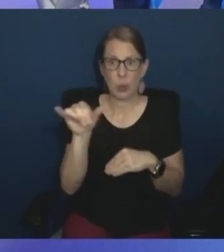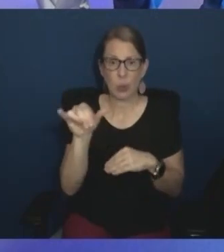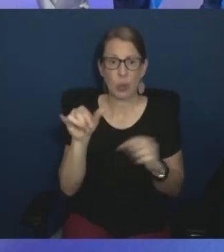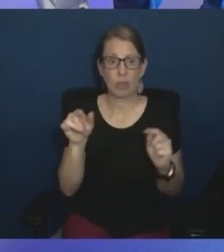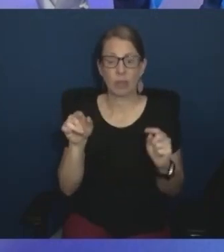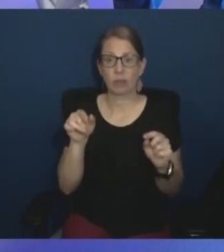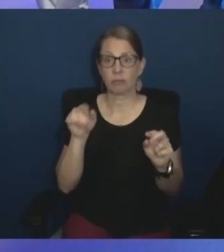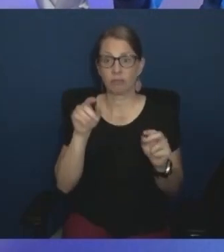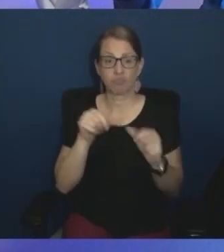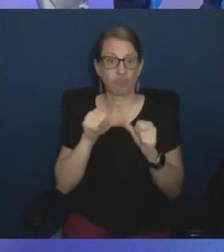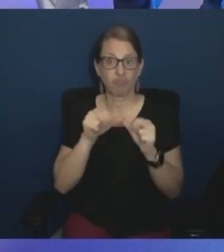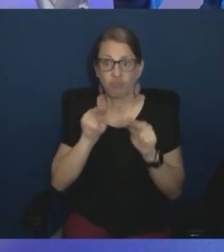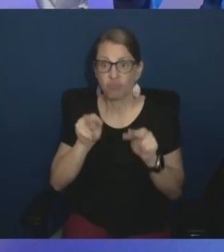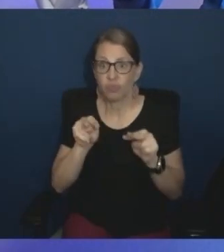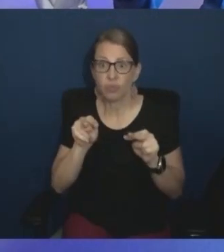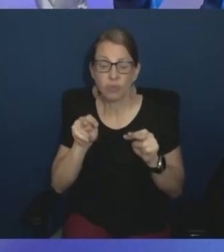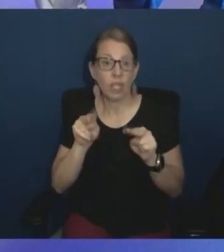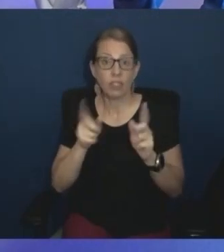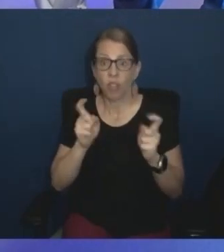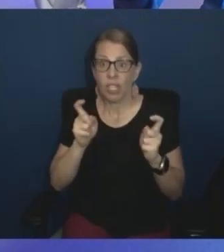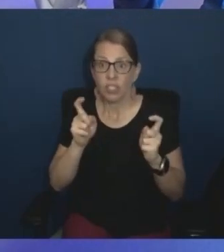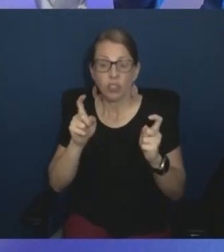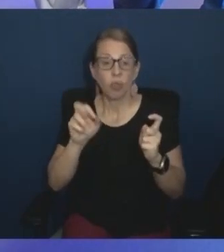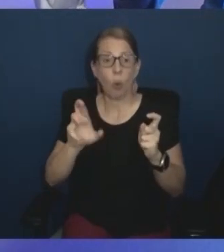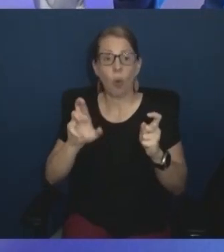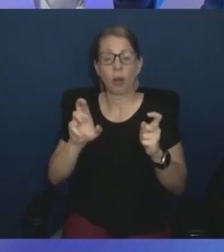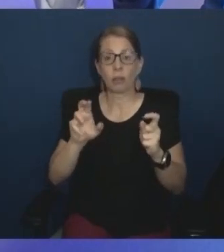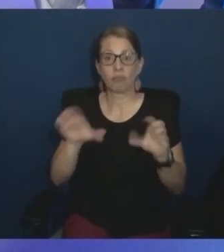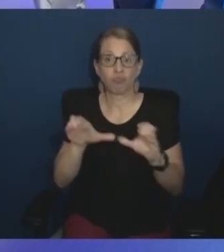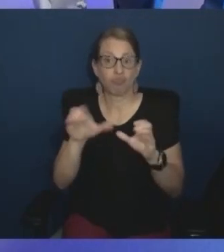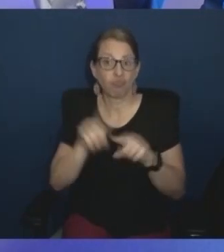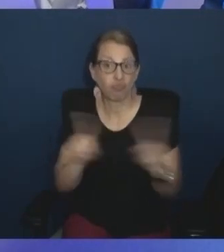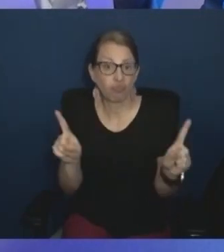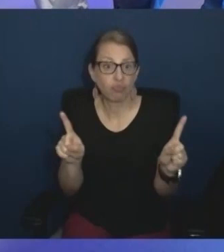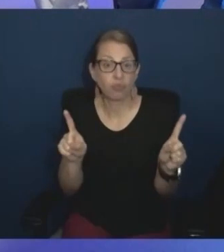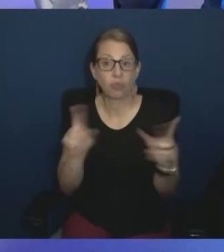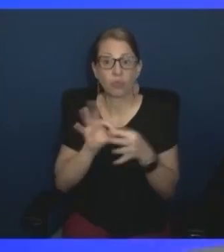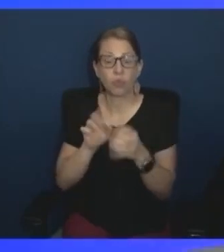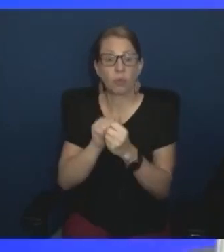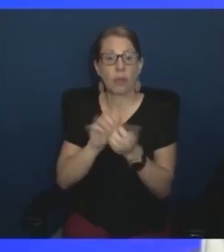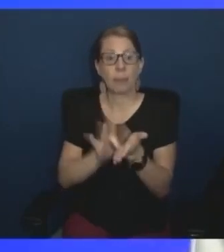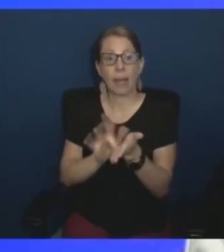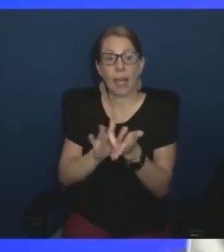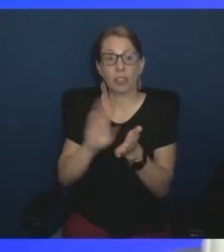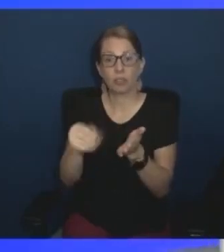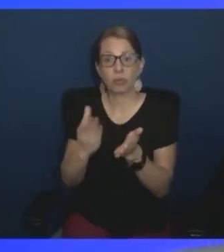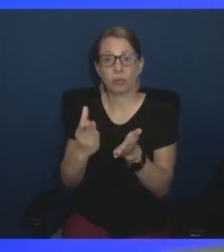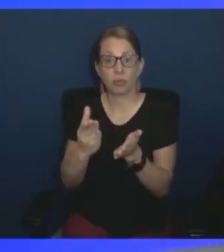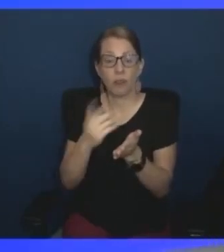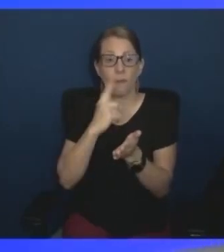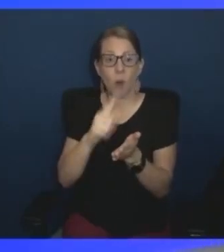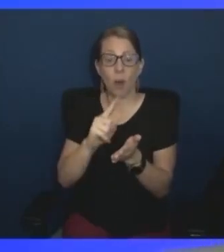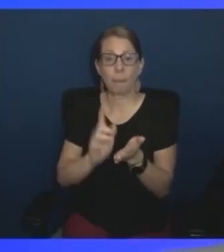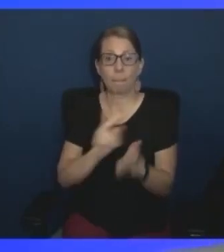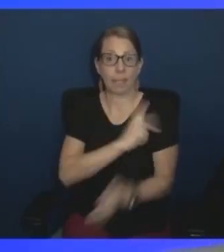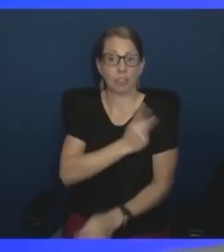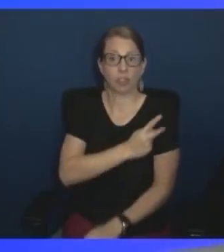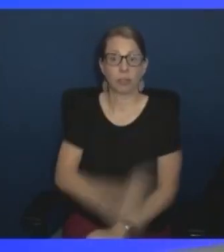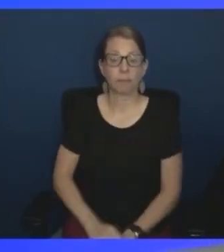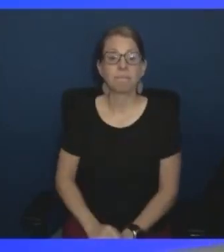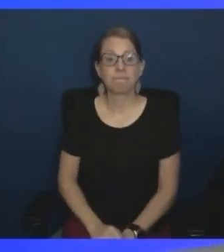to see if there's something that needs to be changed or done differently when it comes to medicating these patients? Yeah, absolutely. I've commonly